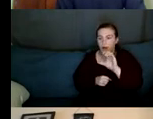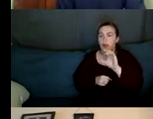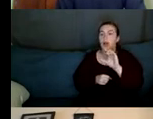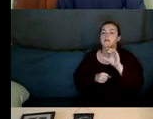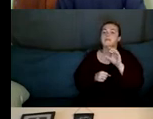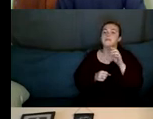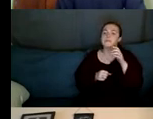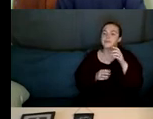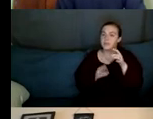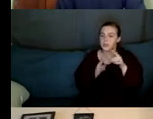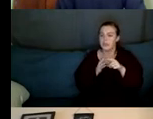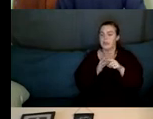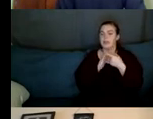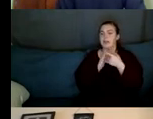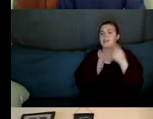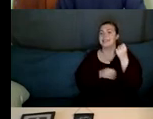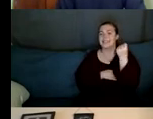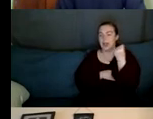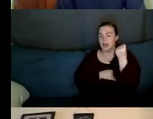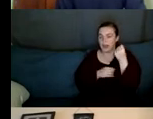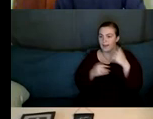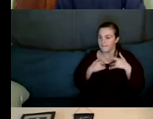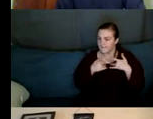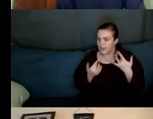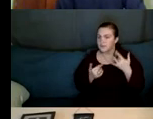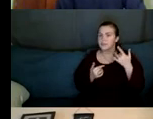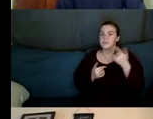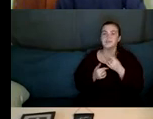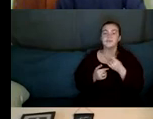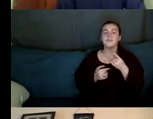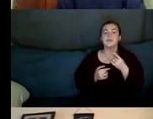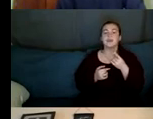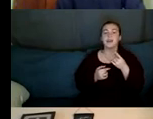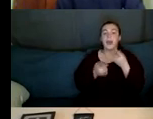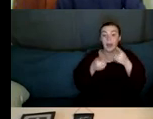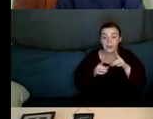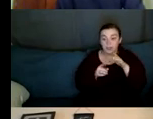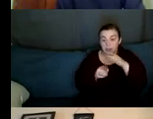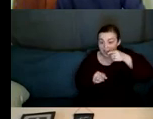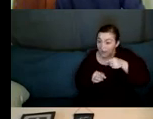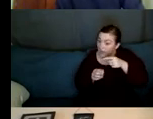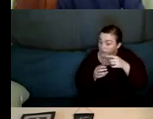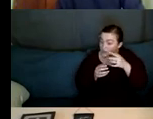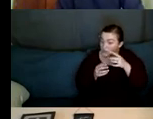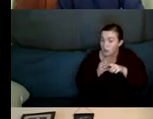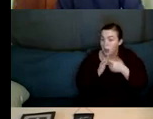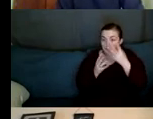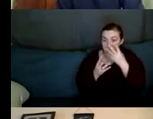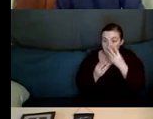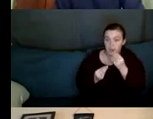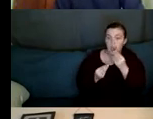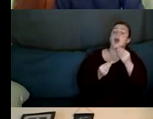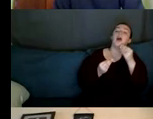and folks in North America start going to bed, our folks over in the far west are going to start getting up and being ready to